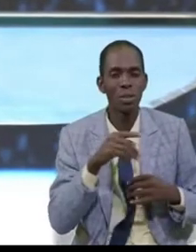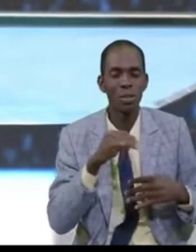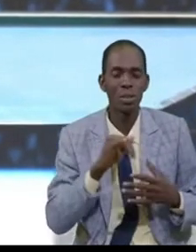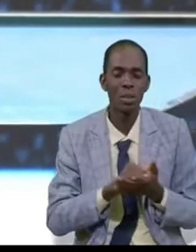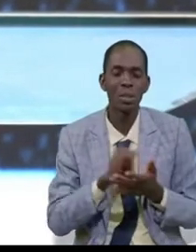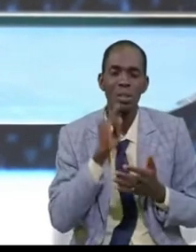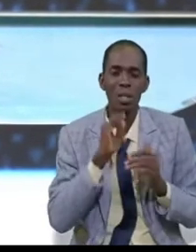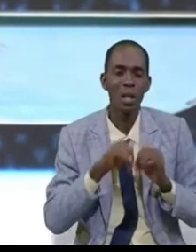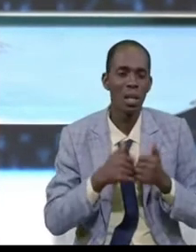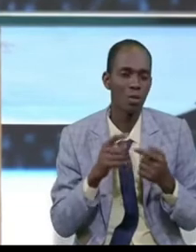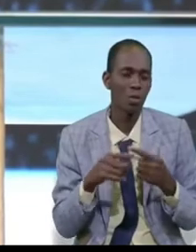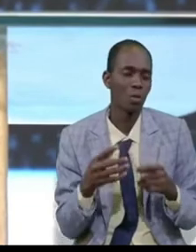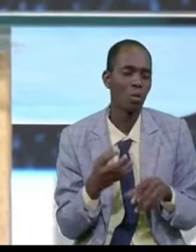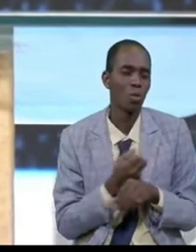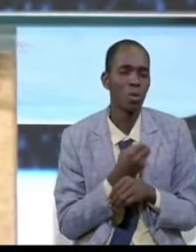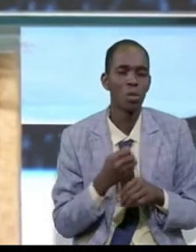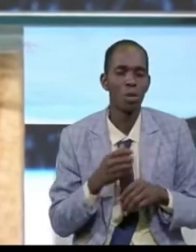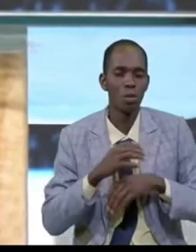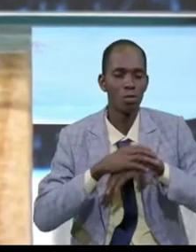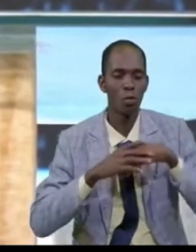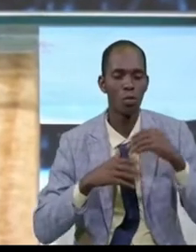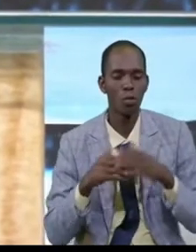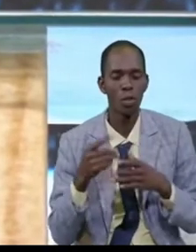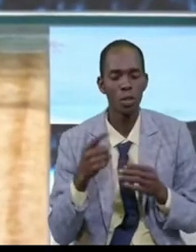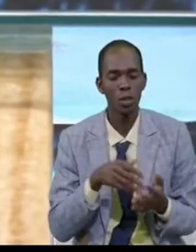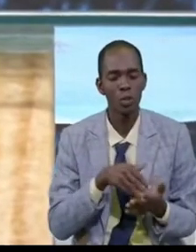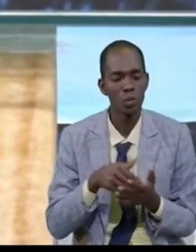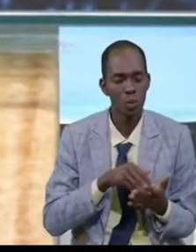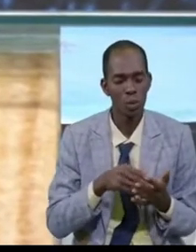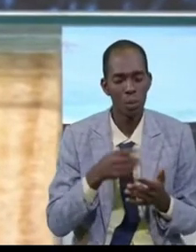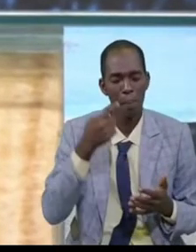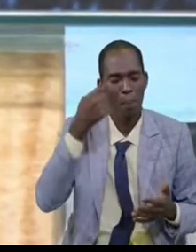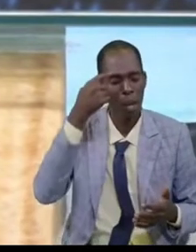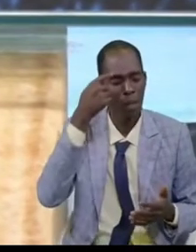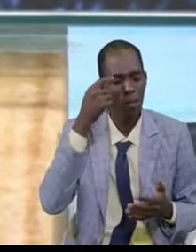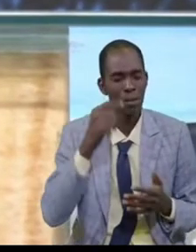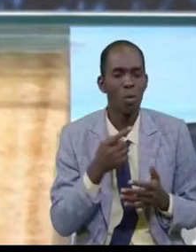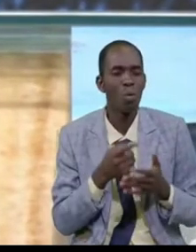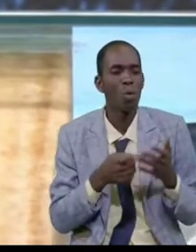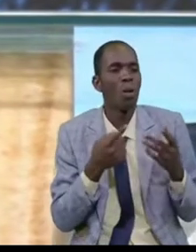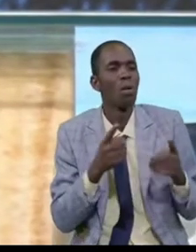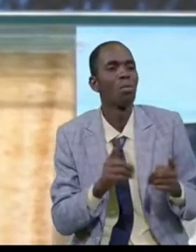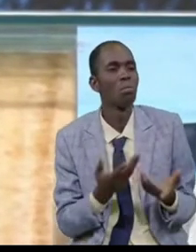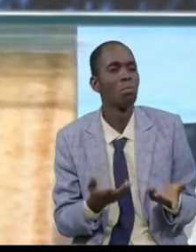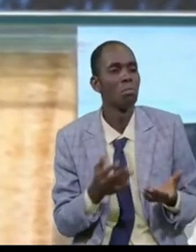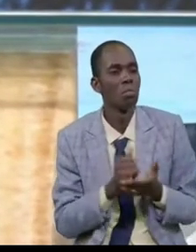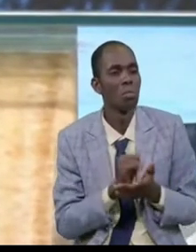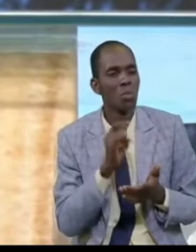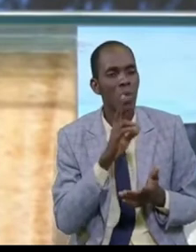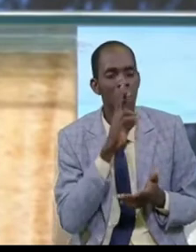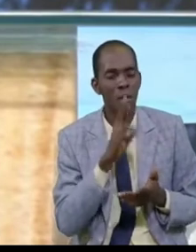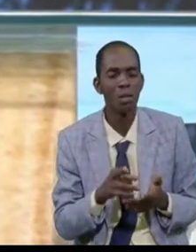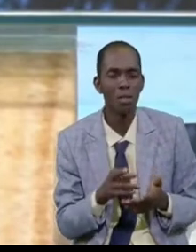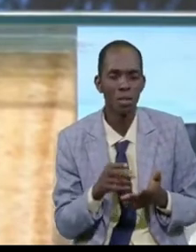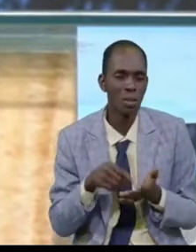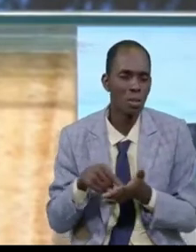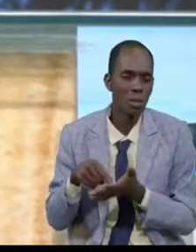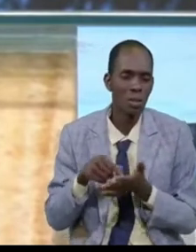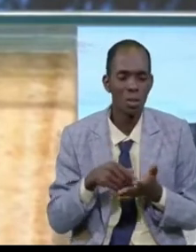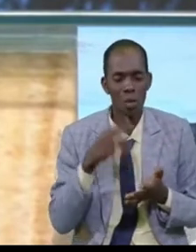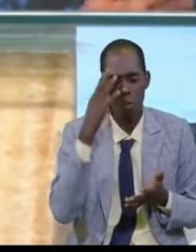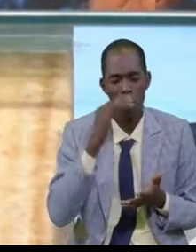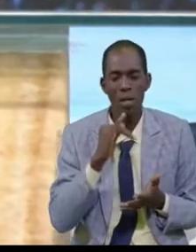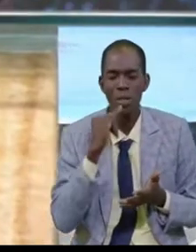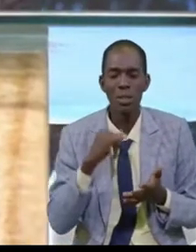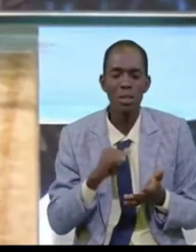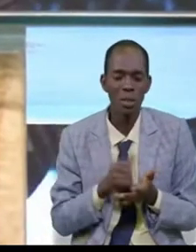warn. Comfort the feeble-minded. Don't condemn them. What happened that you are so feeble? Why is it you are not